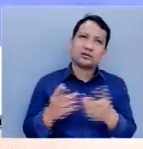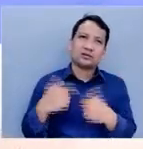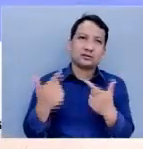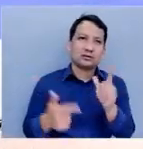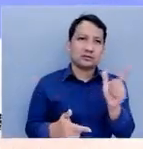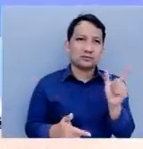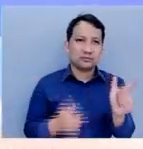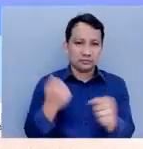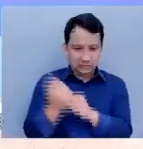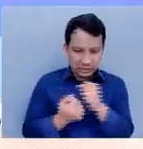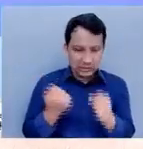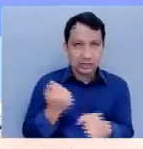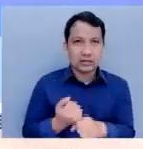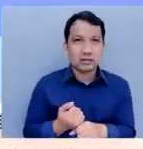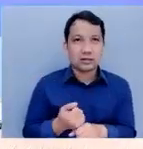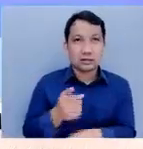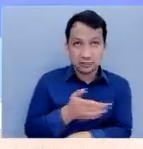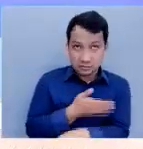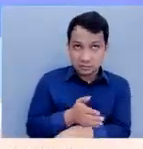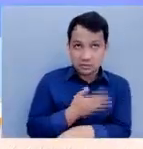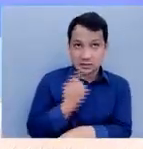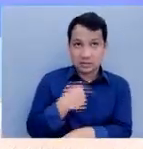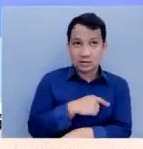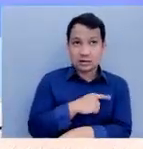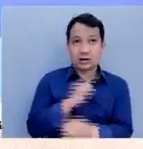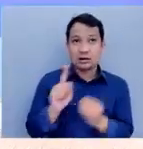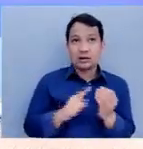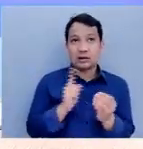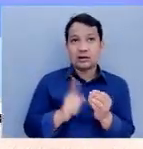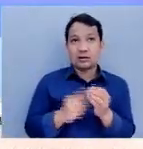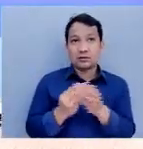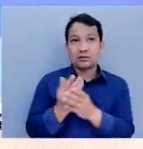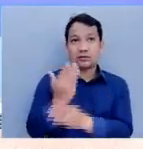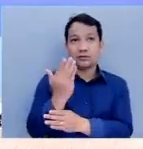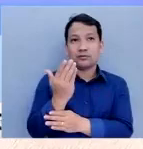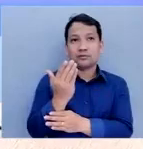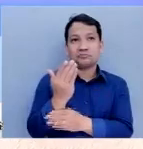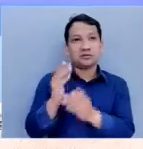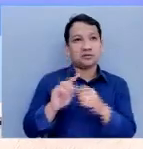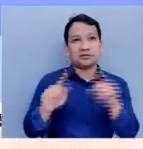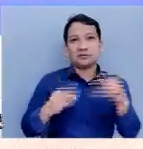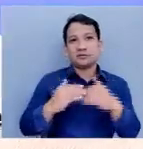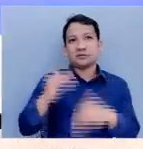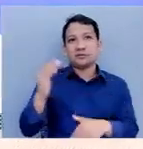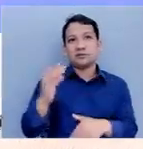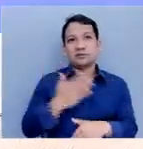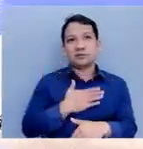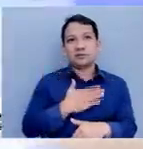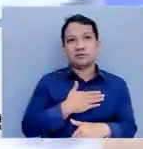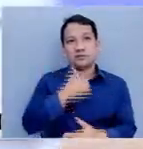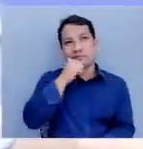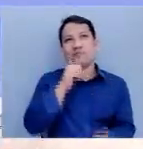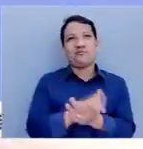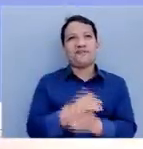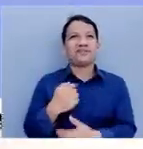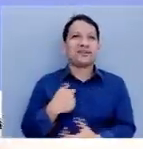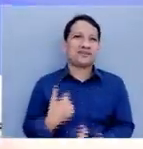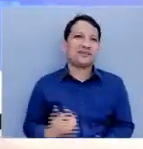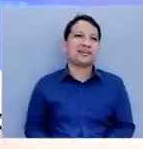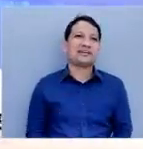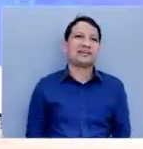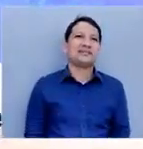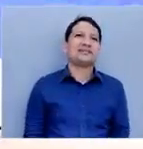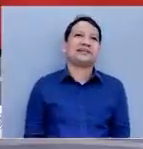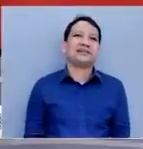in the industry, yung mga kinakanta natin, it's about grown folk music now. So this is about my wife, yeah, diba? Mika, the